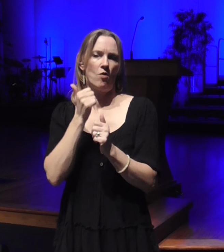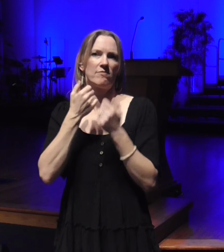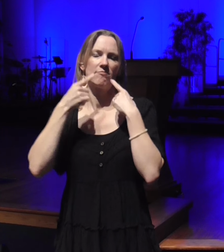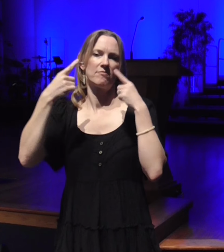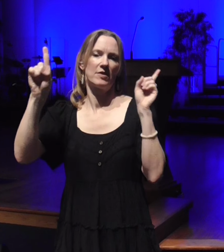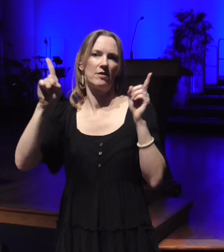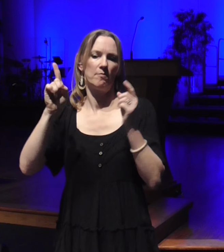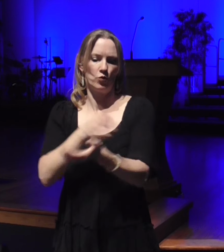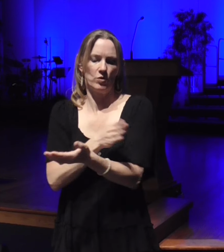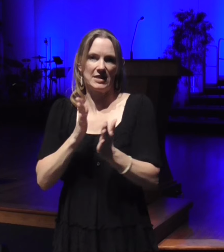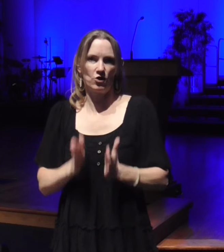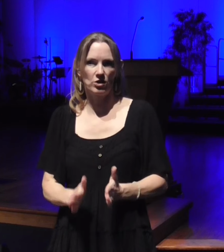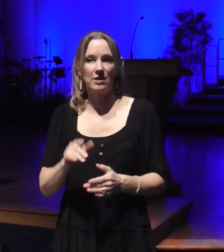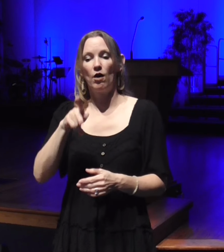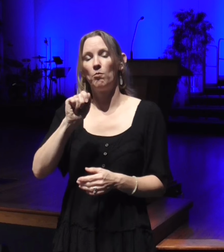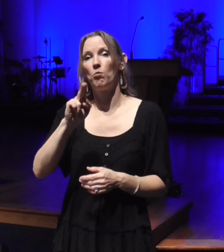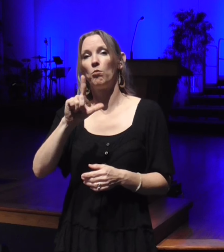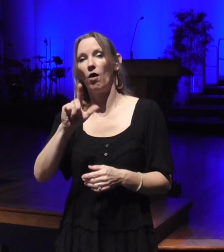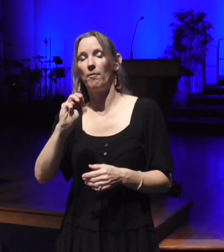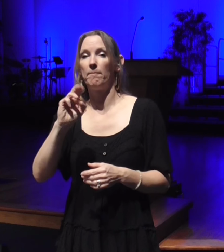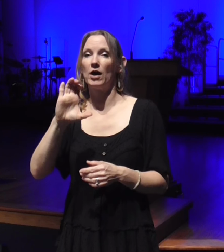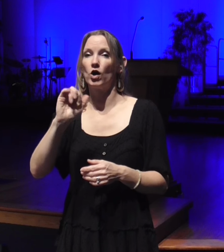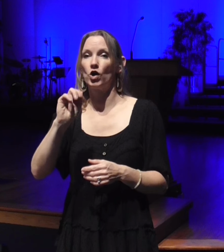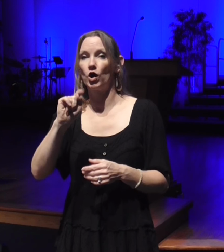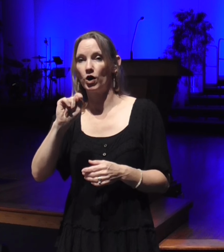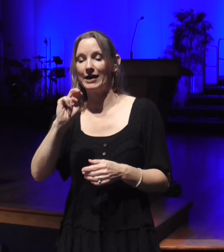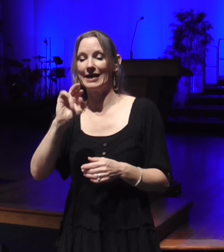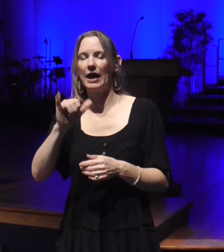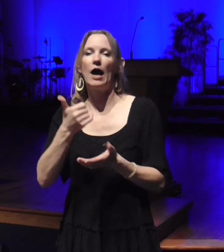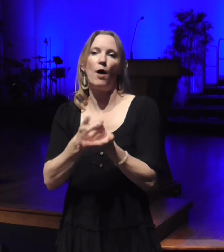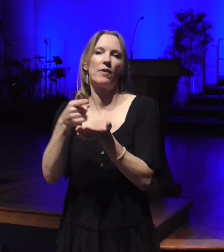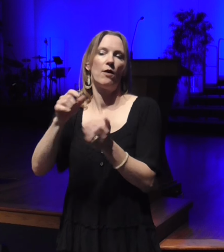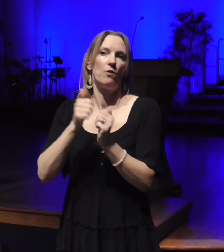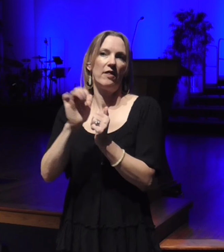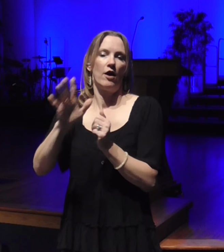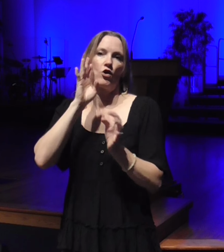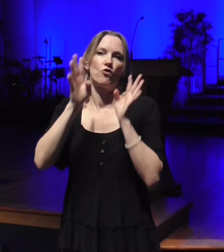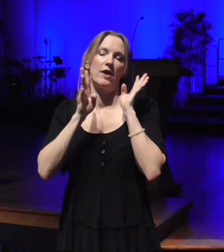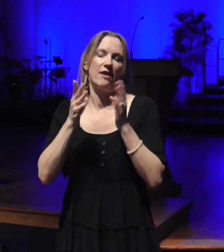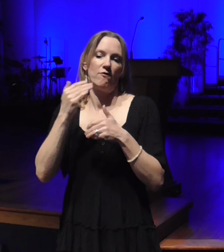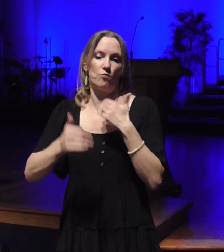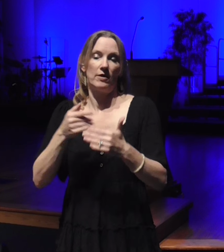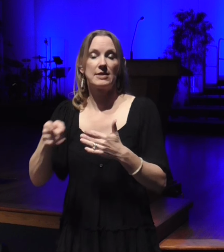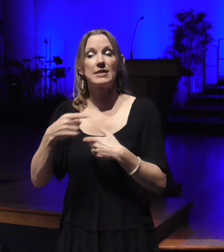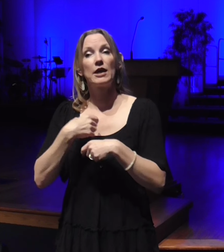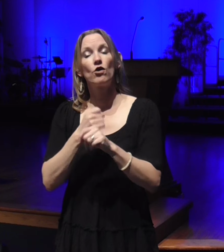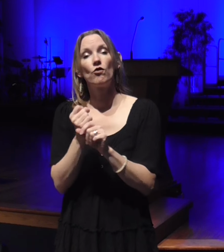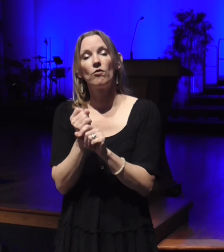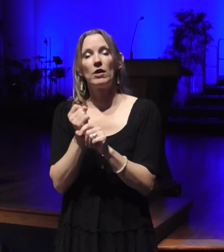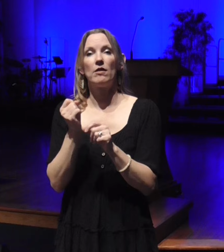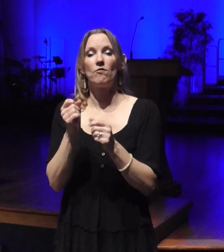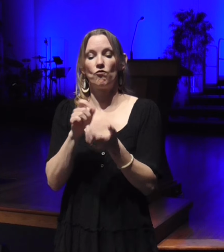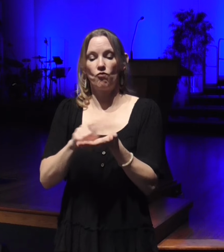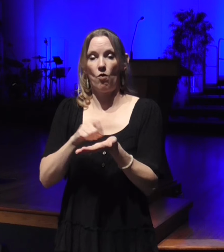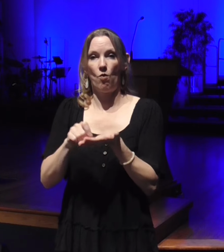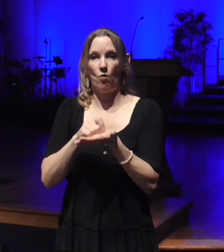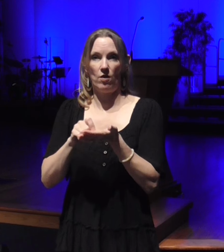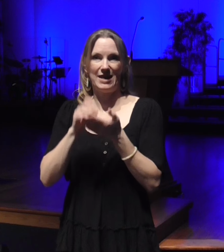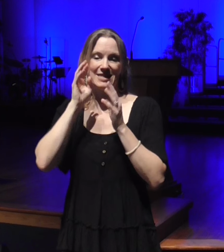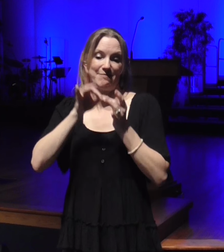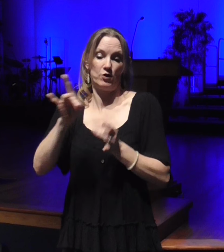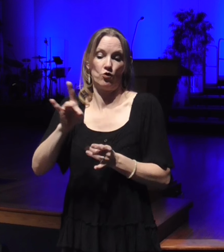musicians of all time, including Paul McCartney and more, helping them with their creative process. So he's written this beautiful spiritual book covertly, but